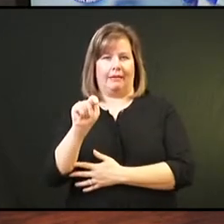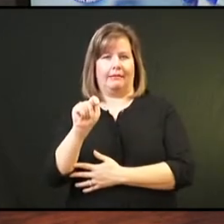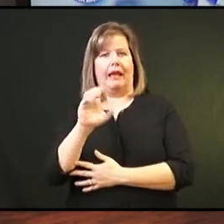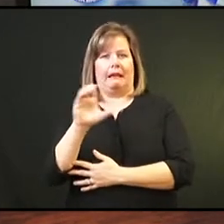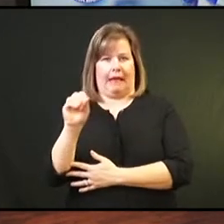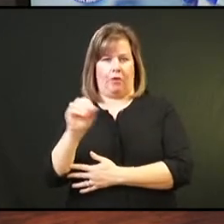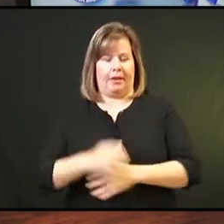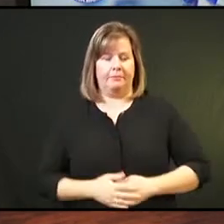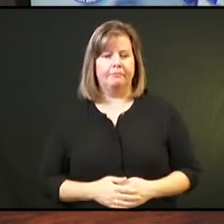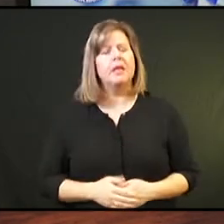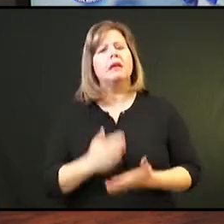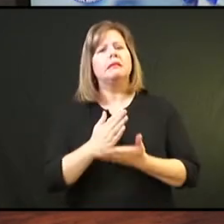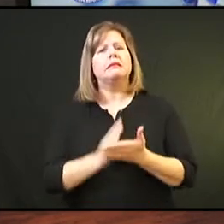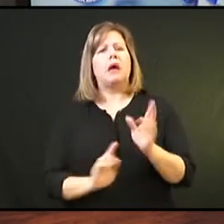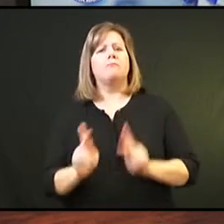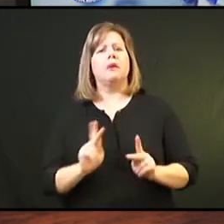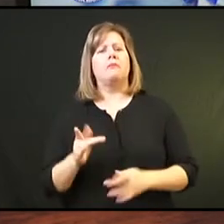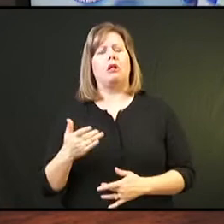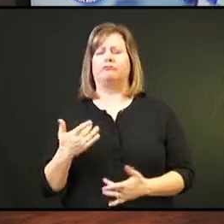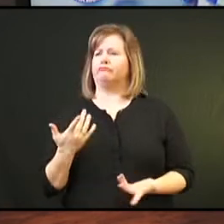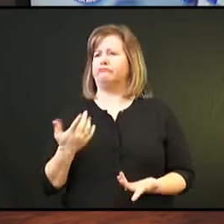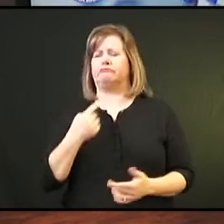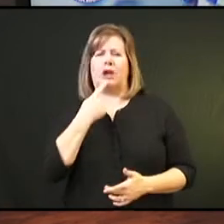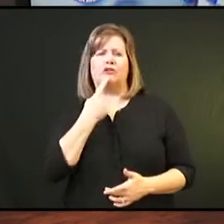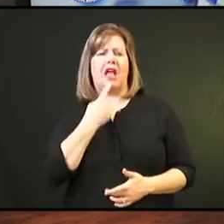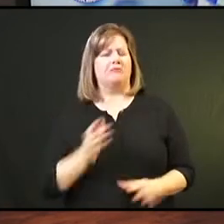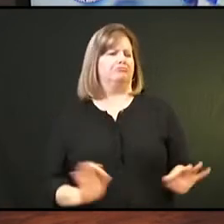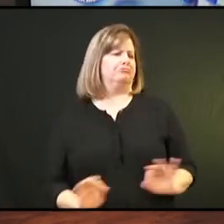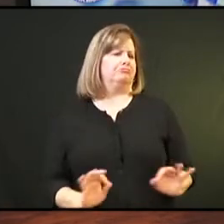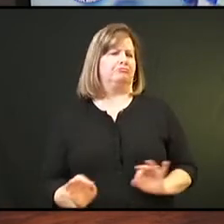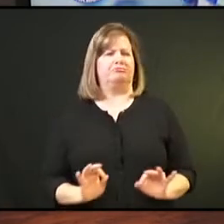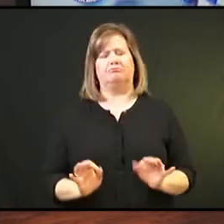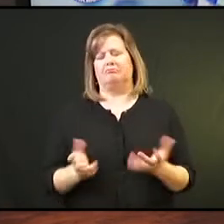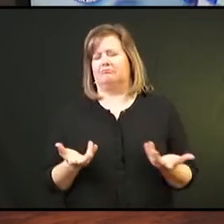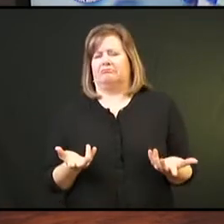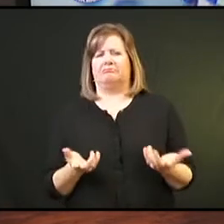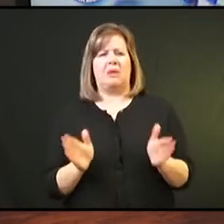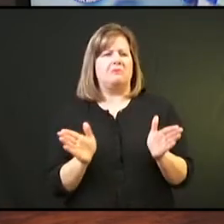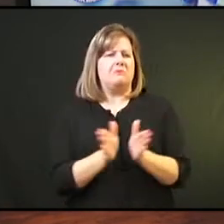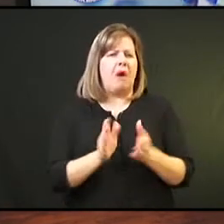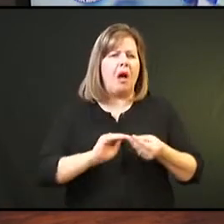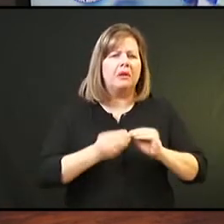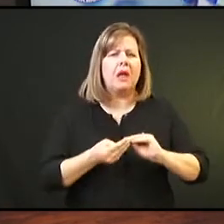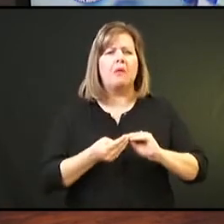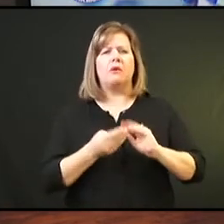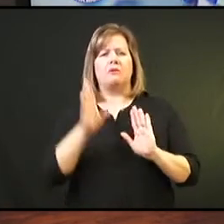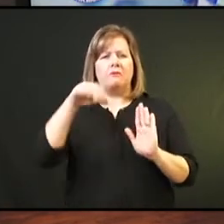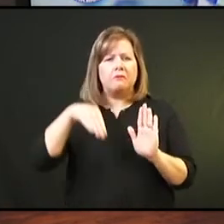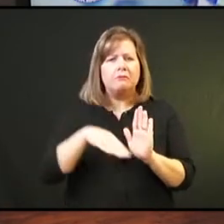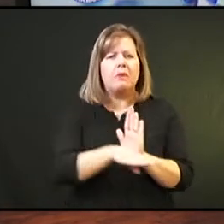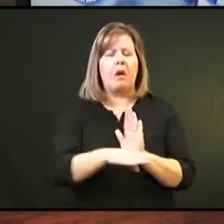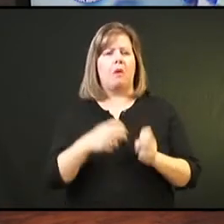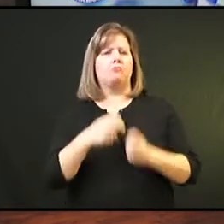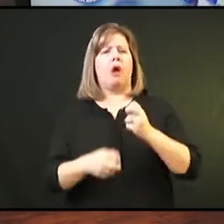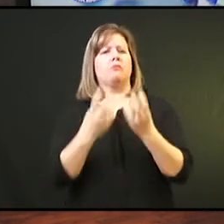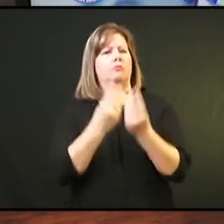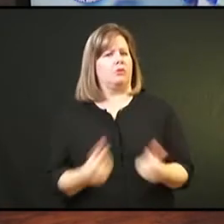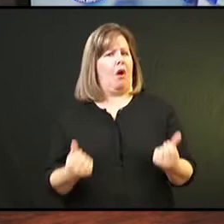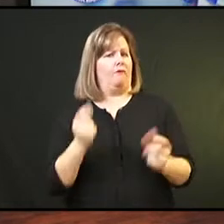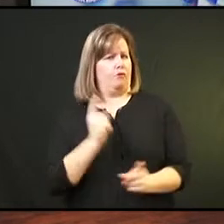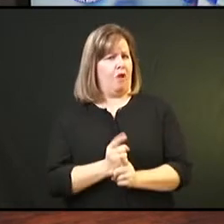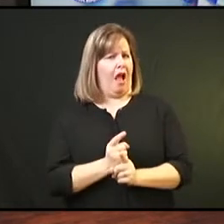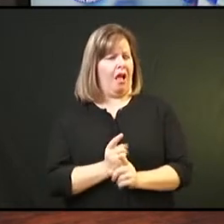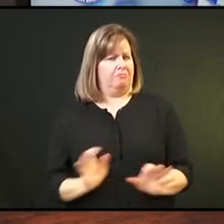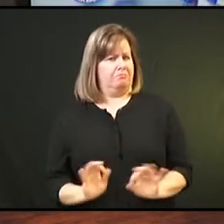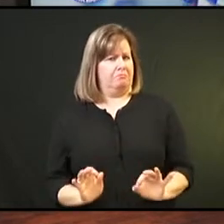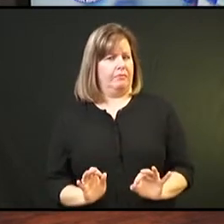say, what's the big deal? These seem to be small numbers. We've flattened the curve. The problem is largely solved, isn't it? And I want to be very